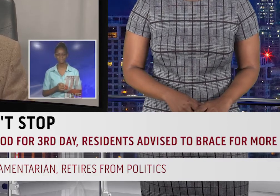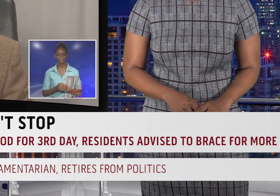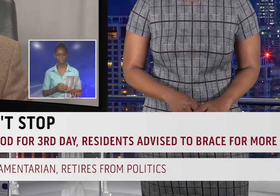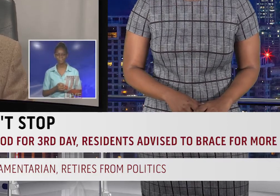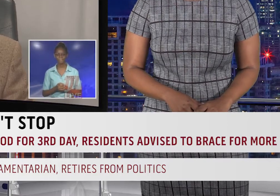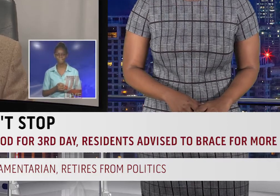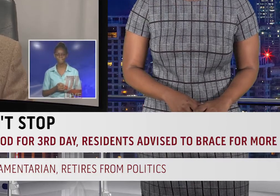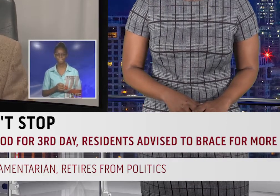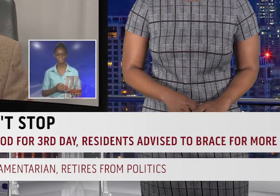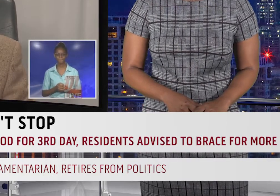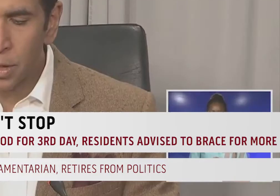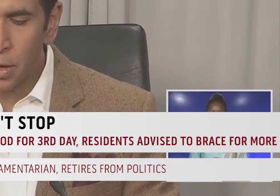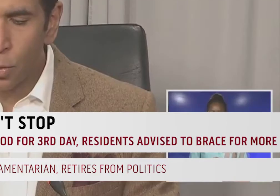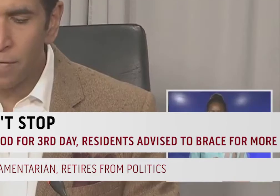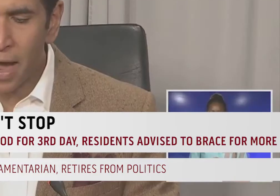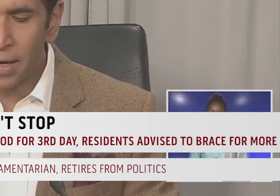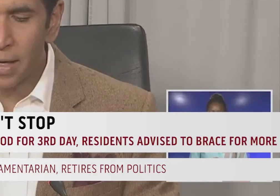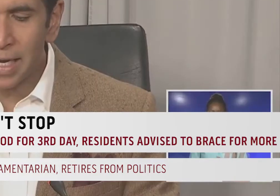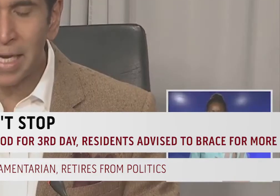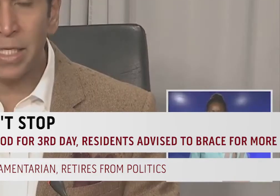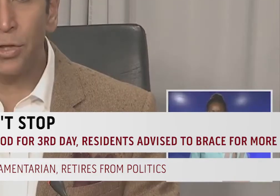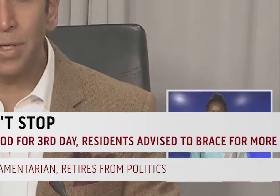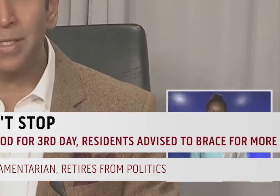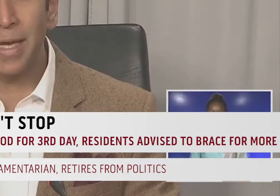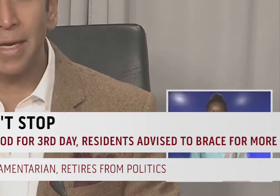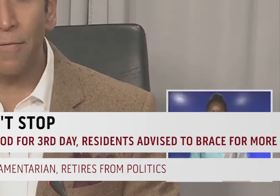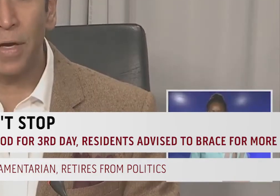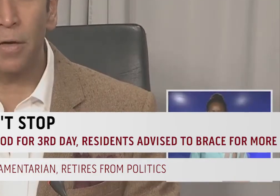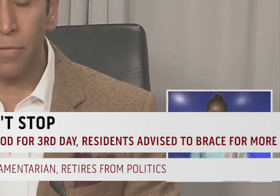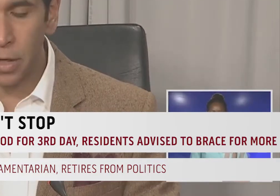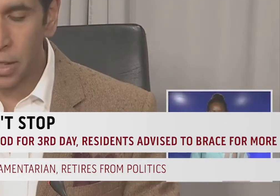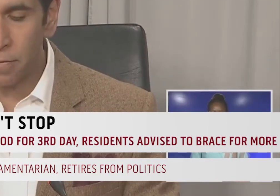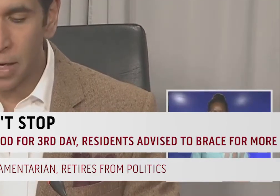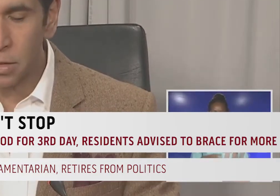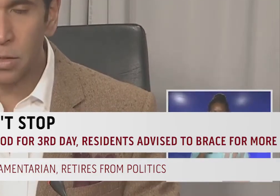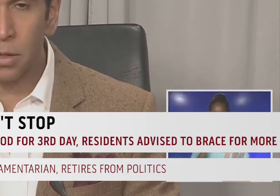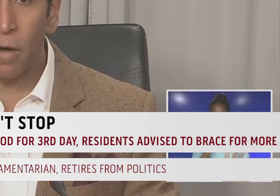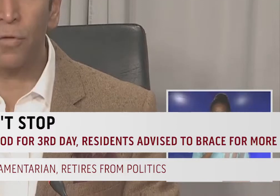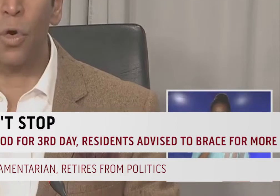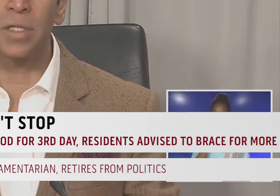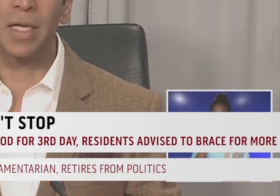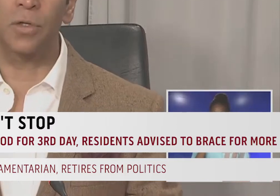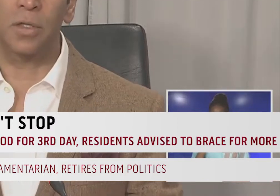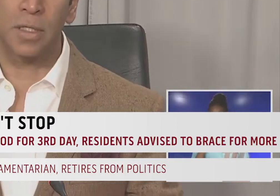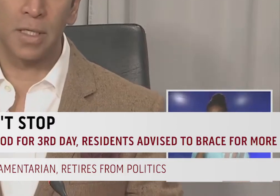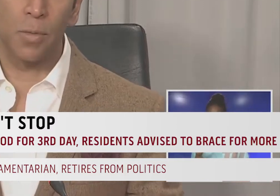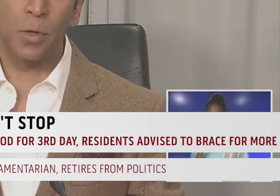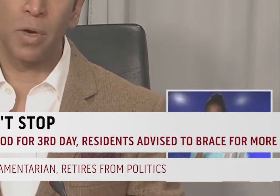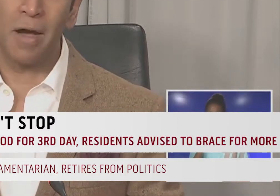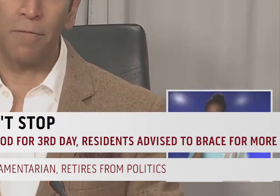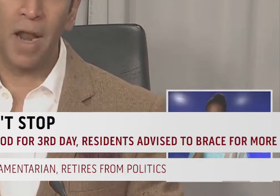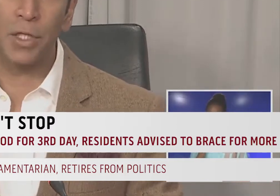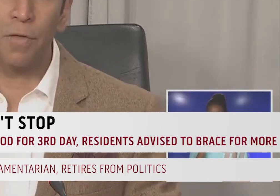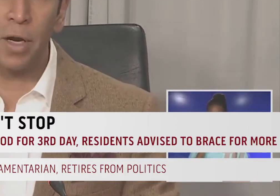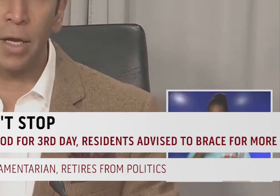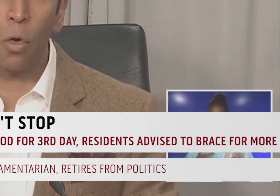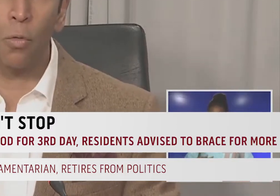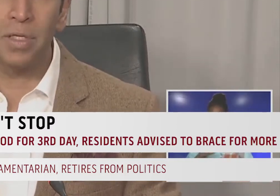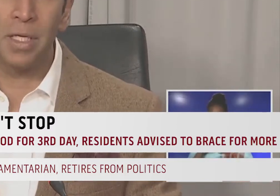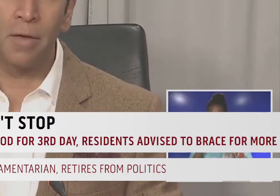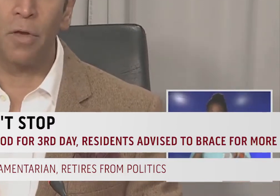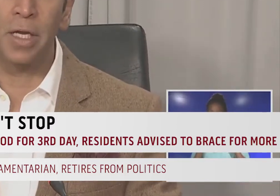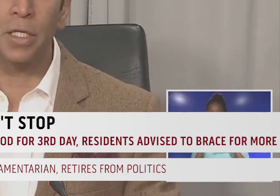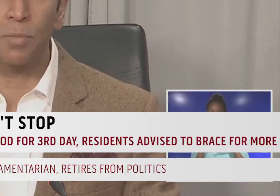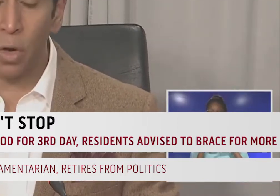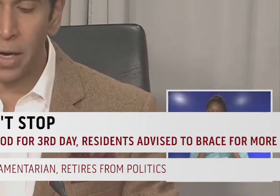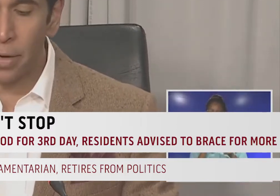other hazards across the country. We've had 83 significant flooding events. Of course, that's not to say that we don't have flash flooding